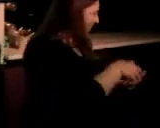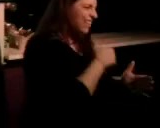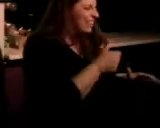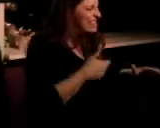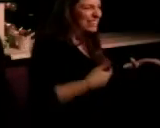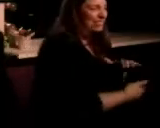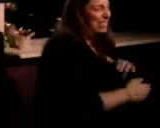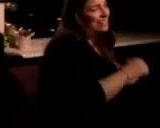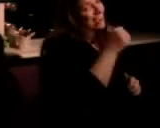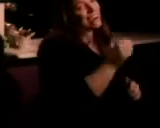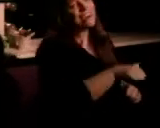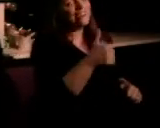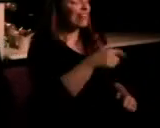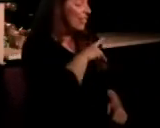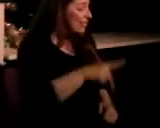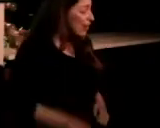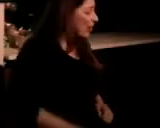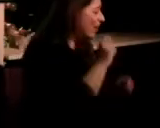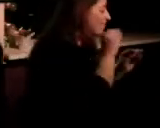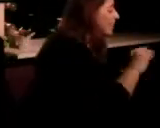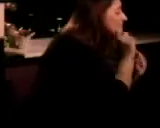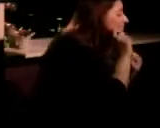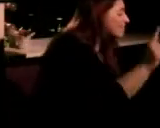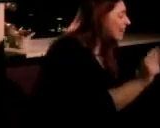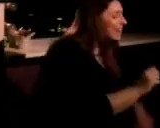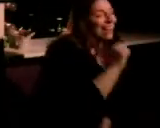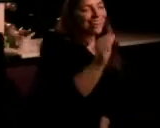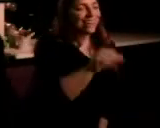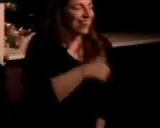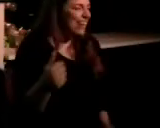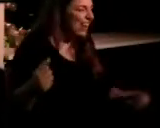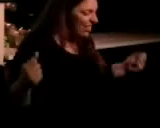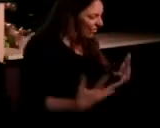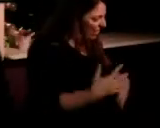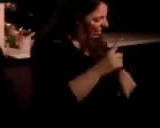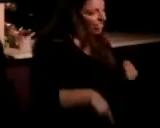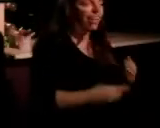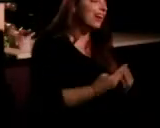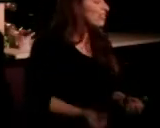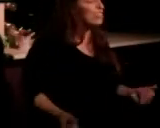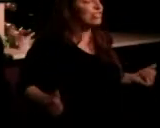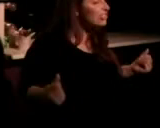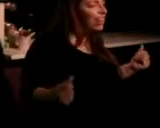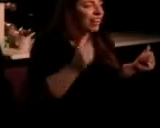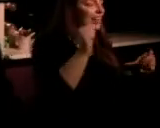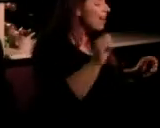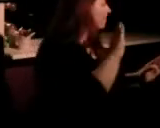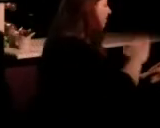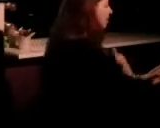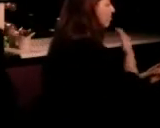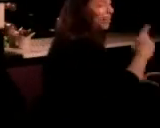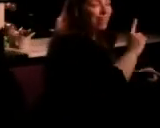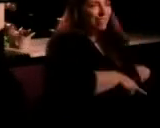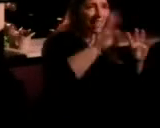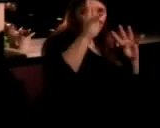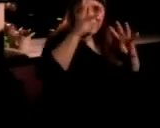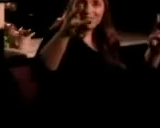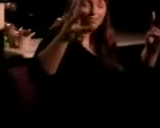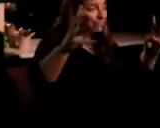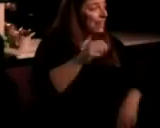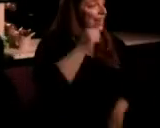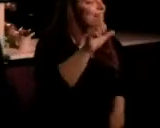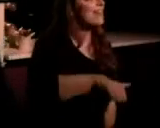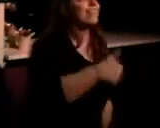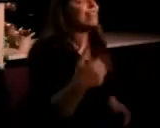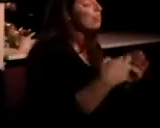cake that I didn't bake. Not another Snow White that I didn't wake. Not another fear that I couldn't shake. Not another rhyme that I